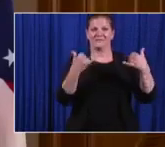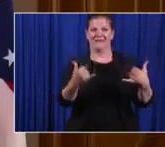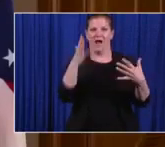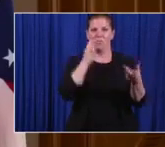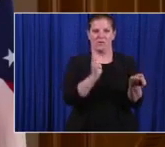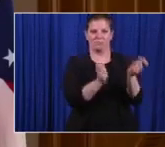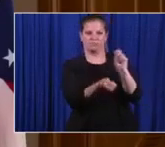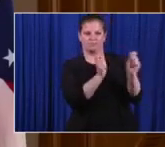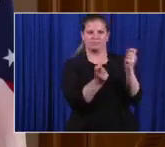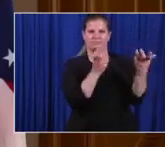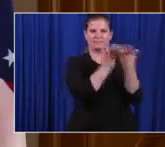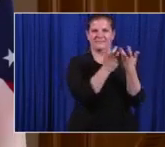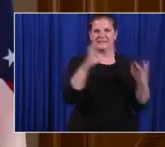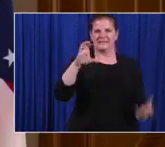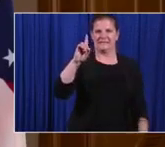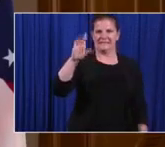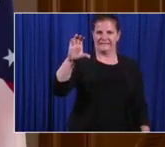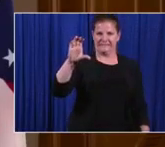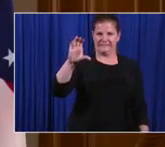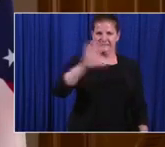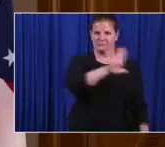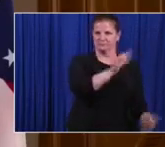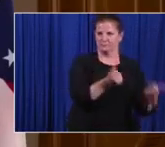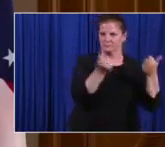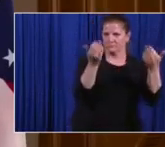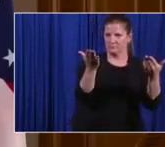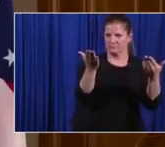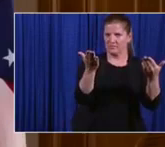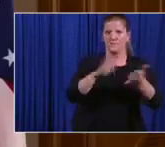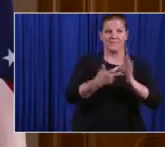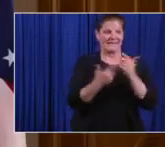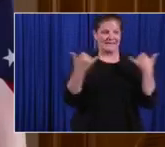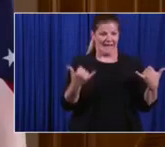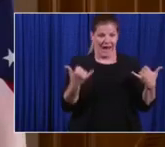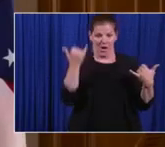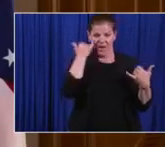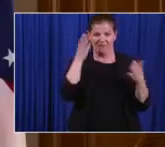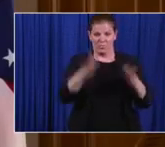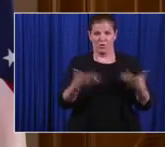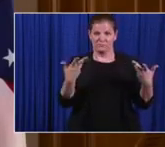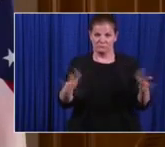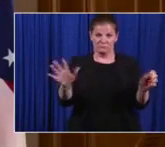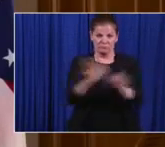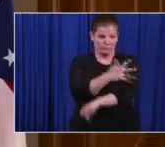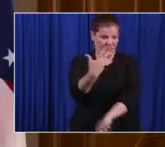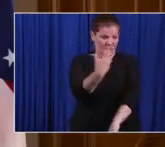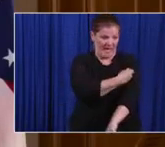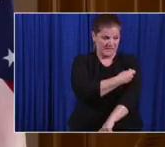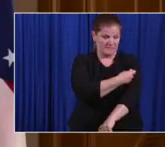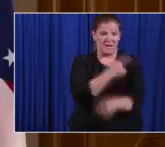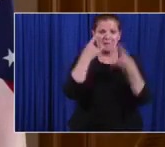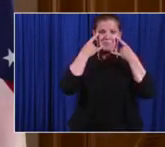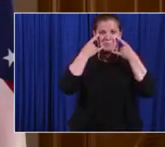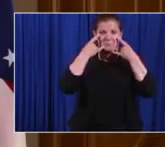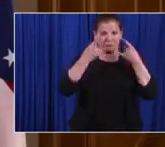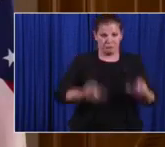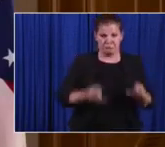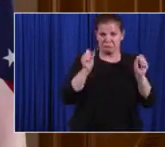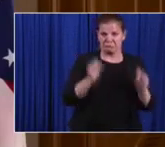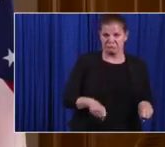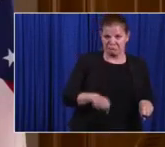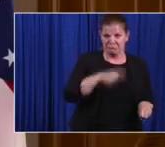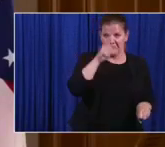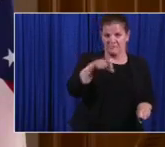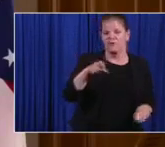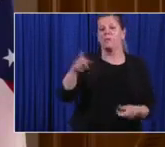says that those who have been vaccinated no longer need to wear a mask, while those who have not been vaccinated should still wear a mask